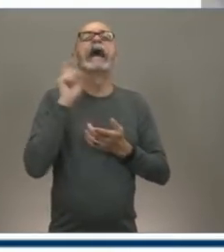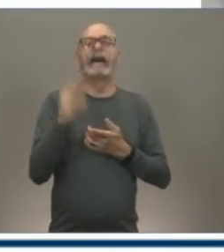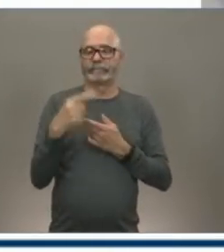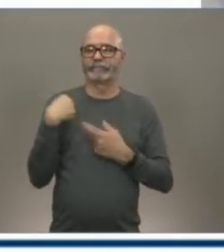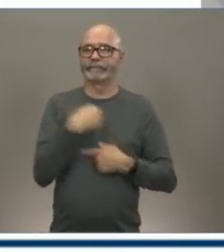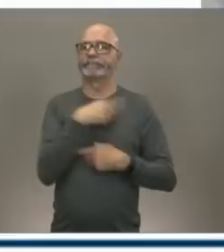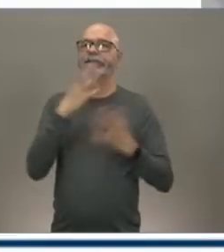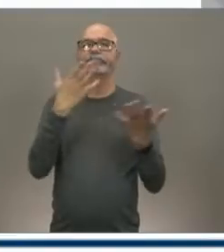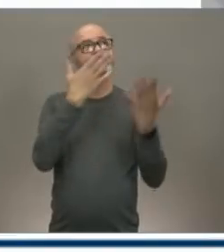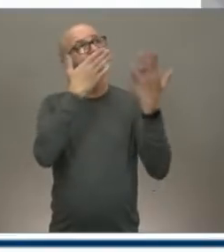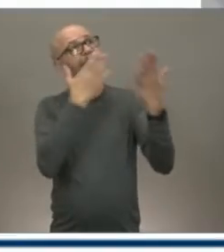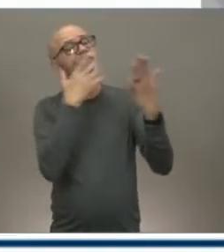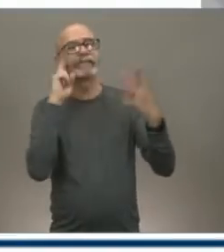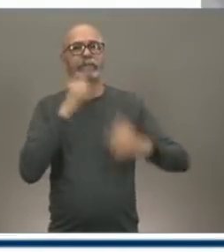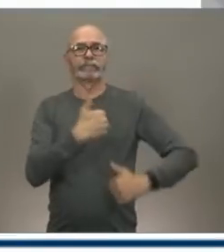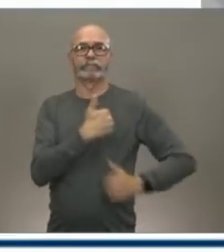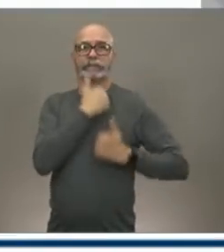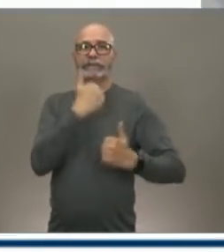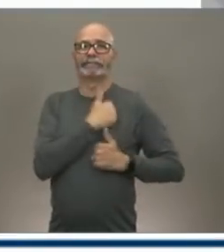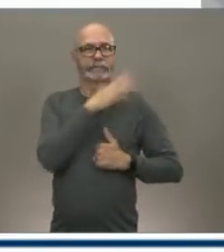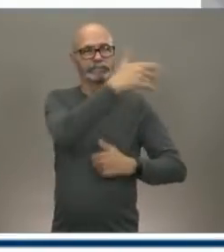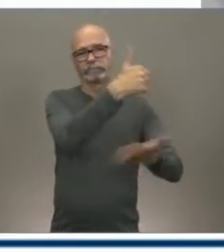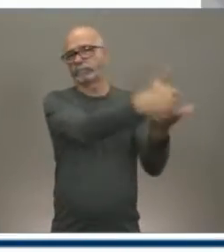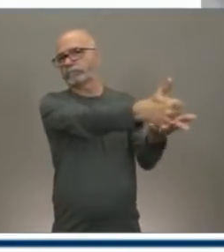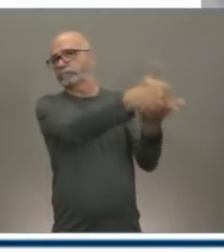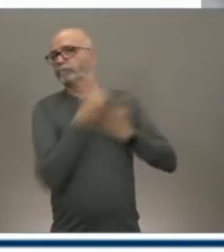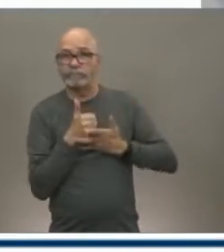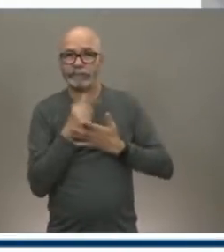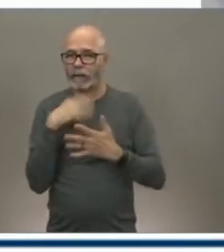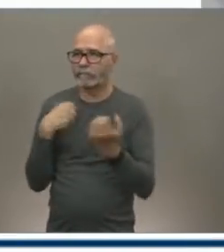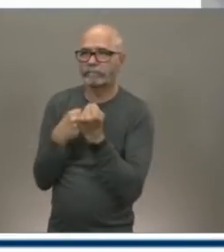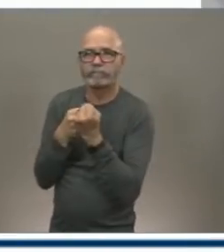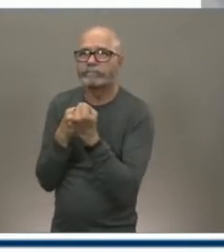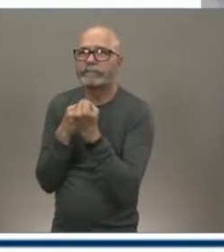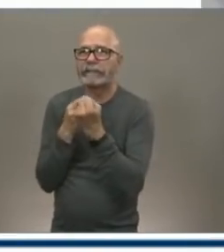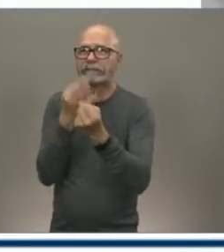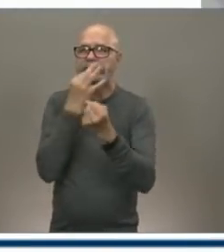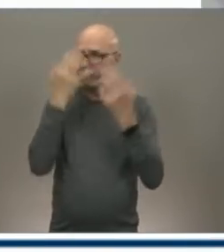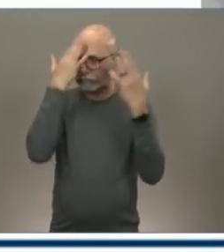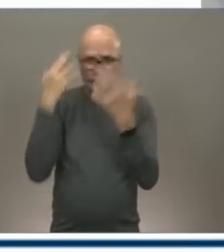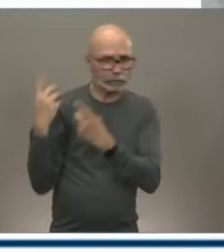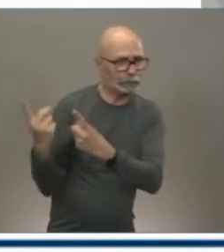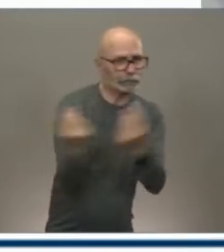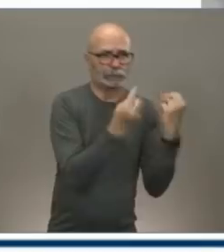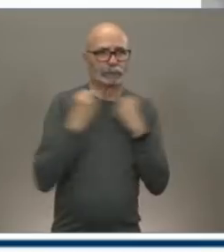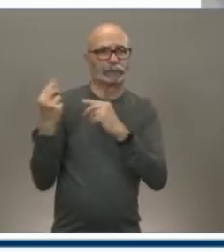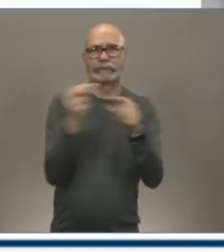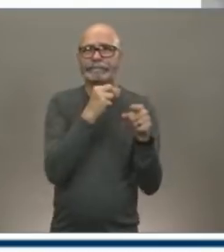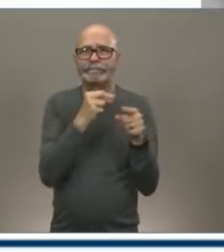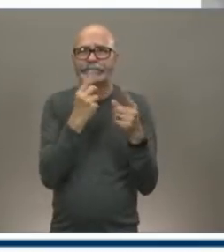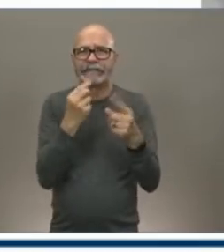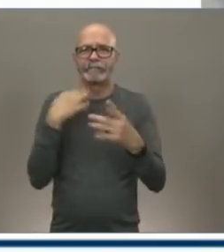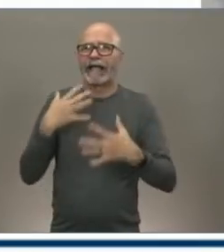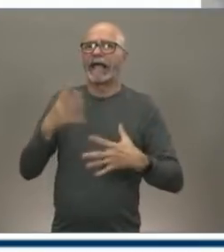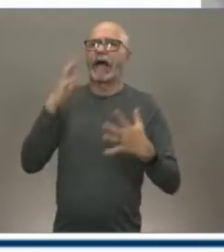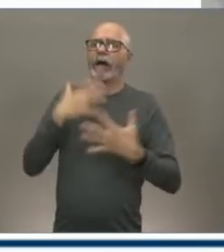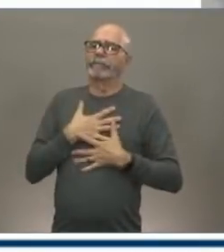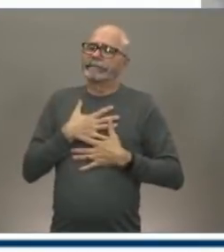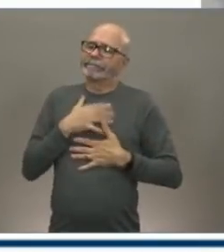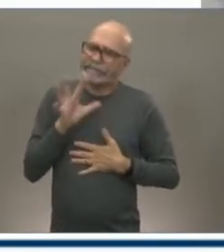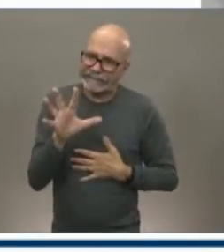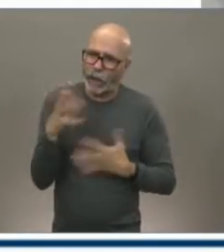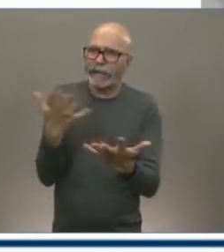for joining our ranks. They have logistics expertise and, of course, a passion to help all Canadians, and we're grateful that they're here to help